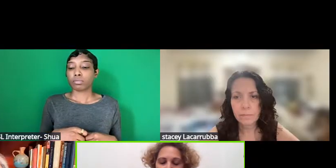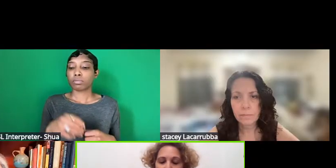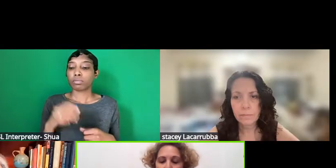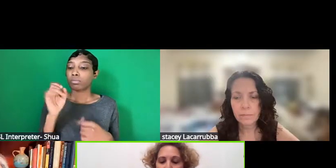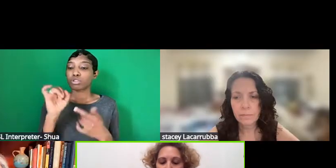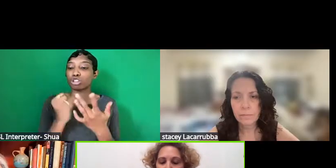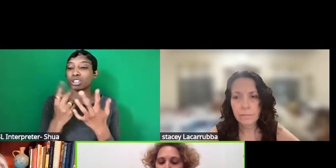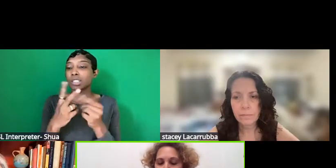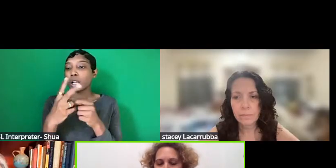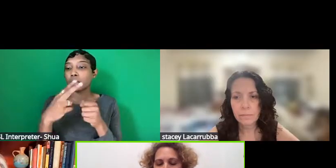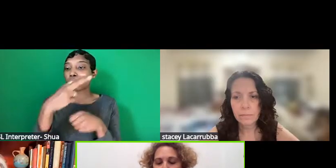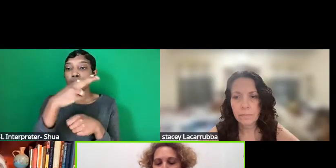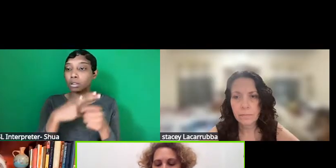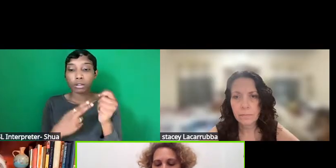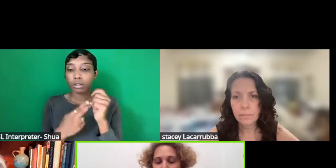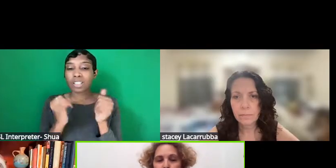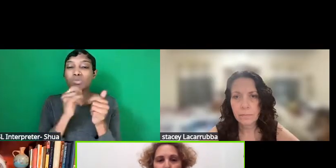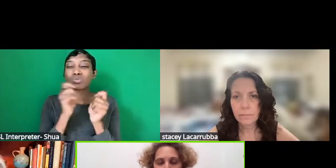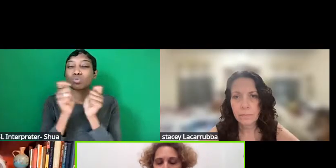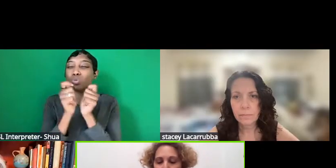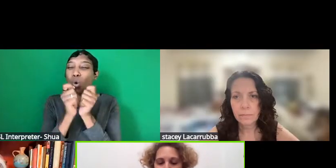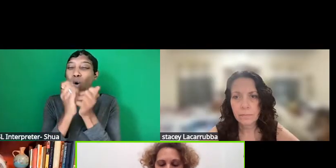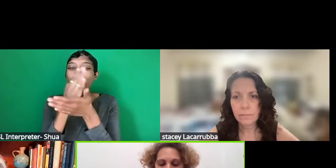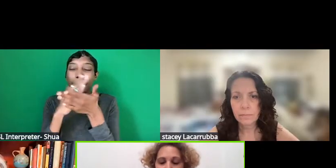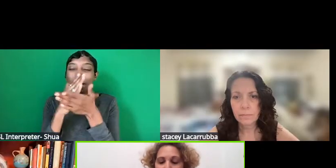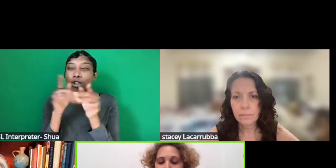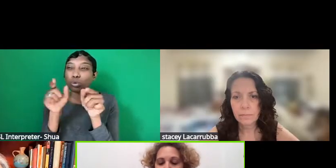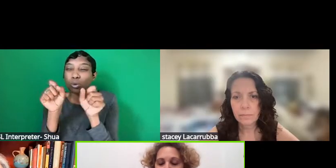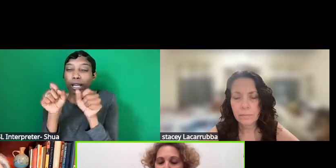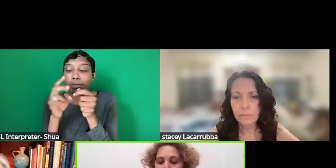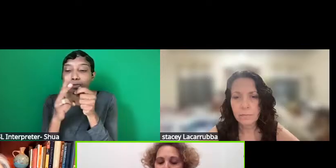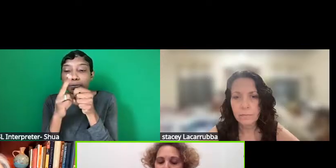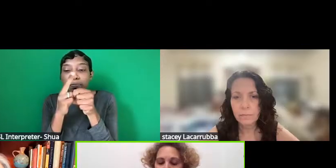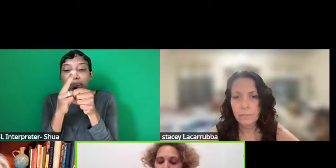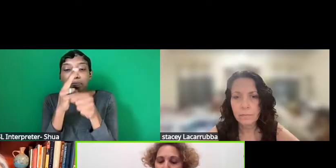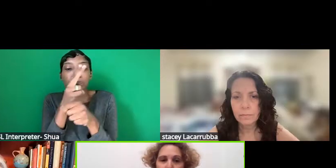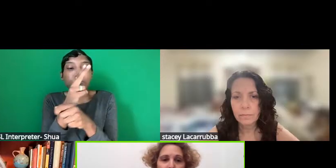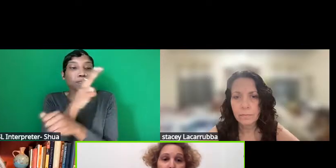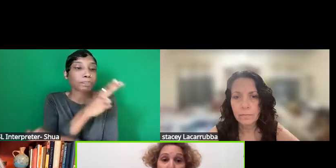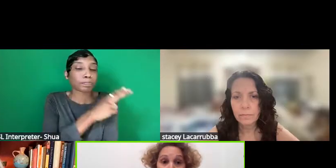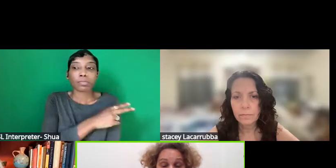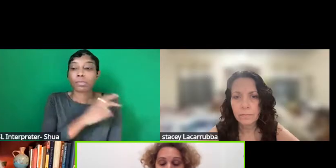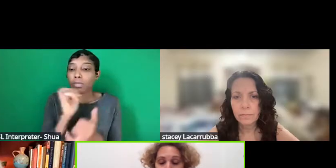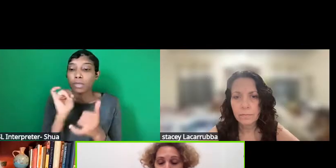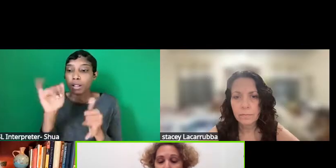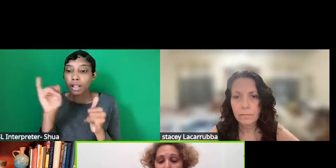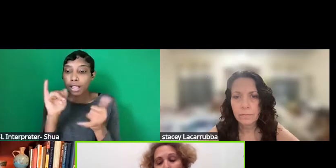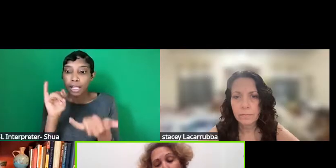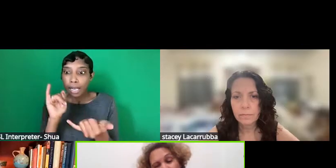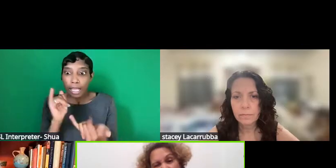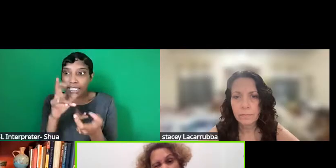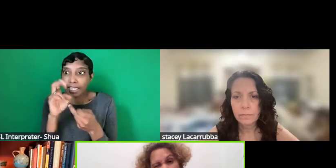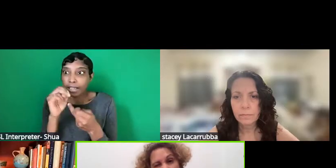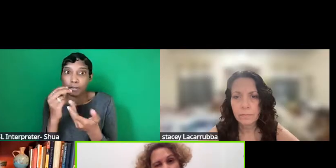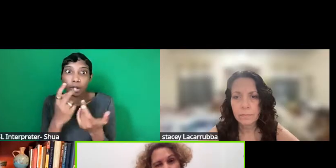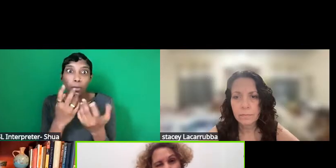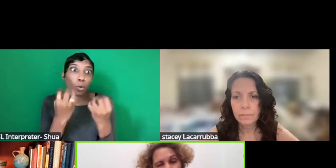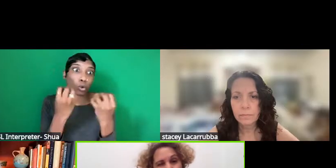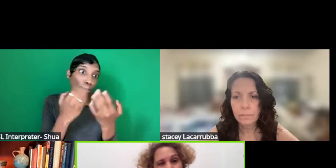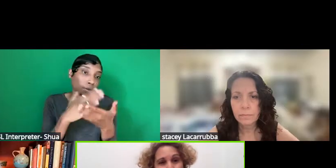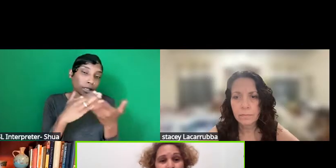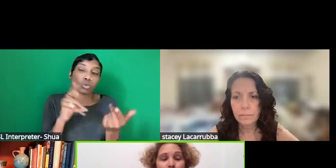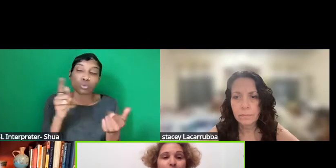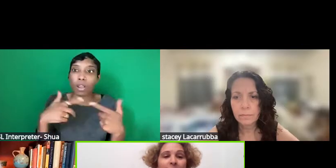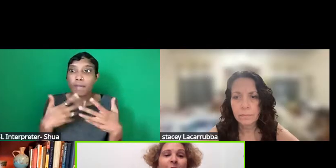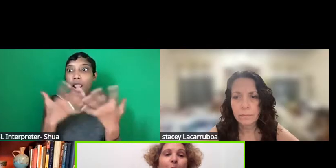cutting it into as small pieces as you possibly can. Even better, please do like multiple pieces at a time. We got a lot to get through for